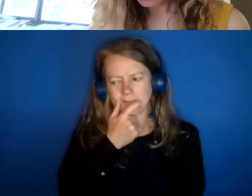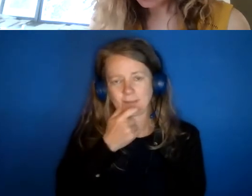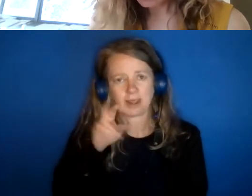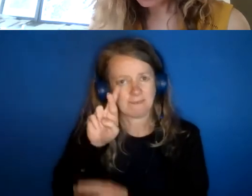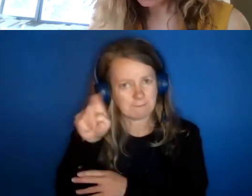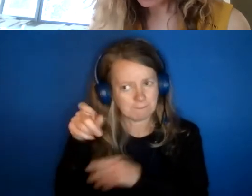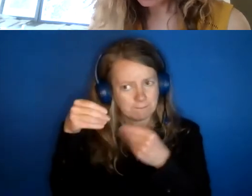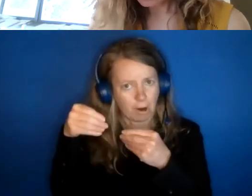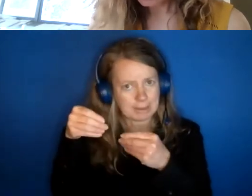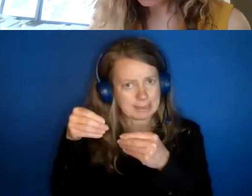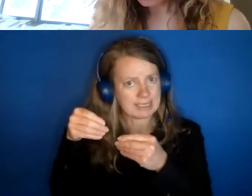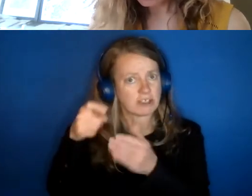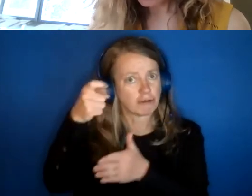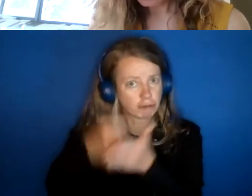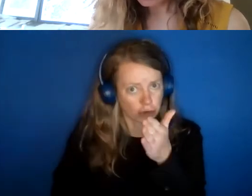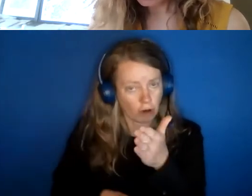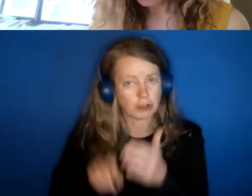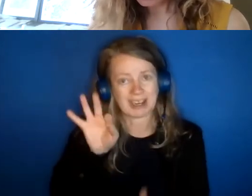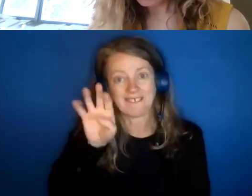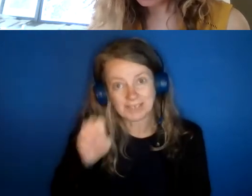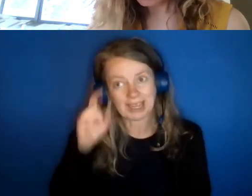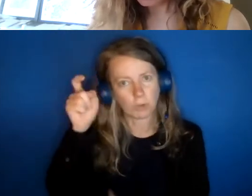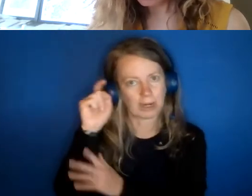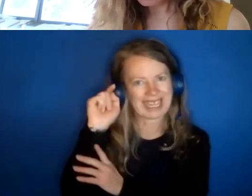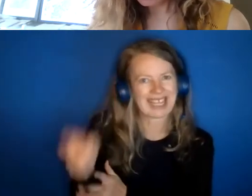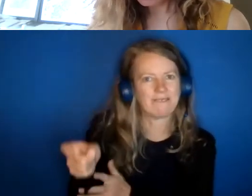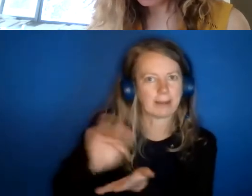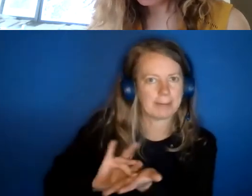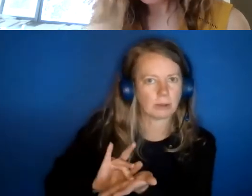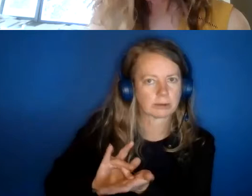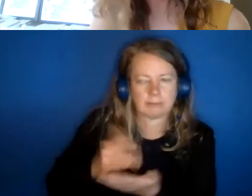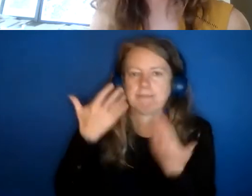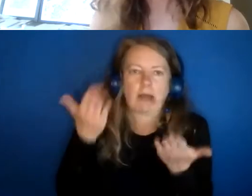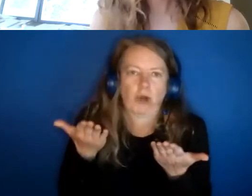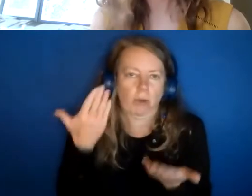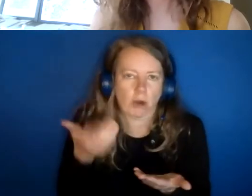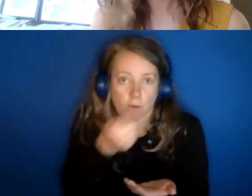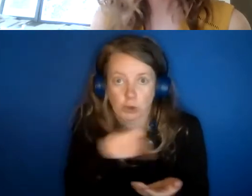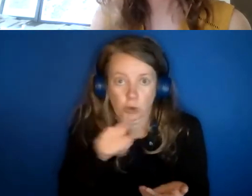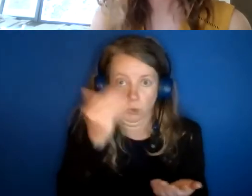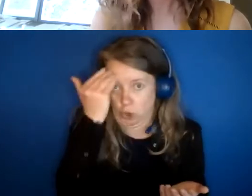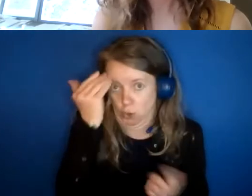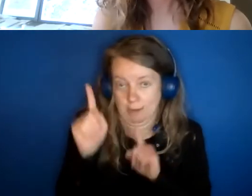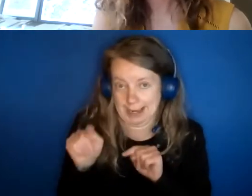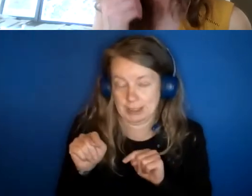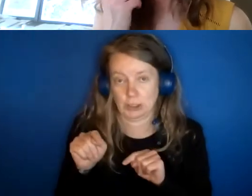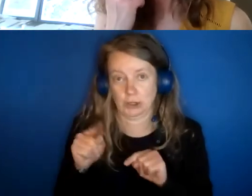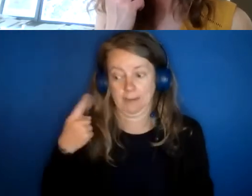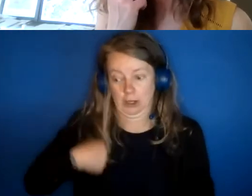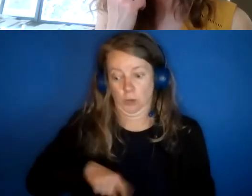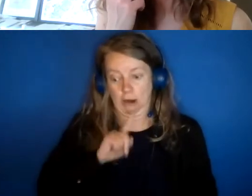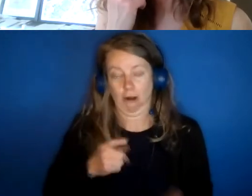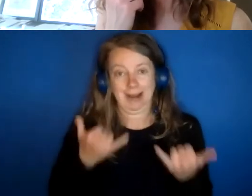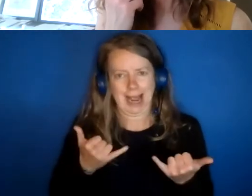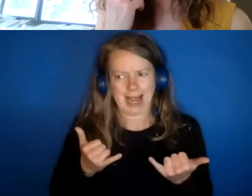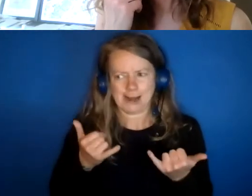charging a dispensing fee for those pills? I'm not sure. I don't know if anybody on the call knows that answer yet. We're actively trying